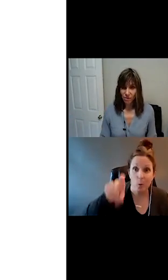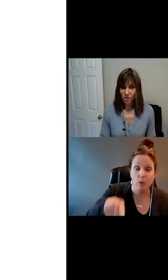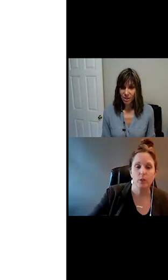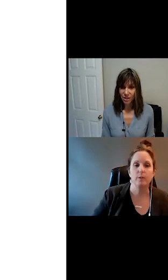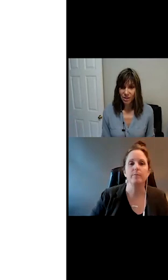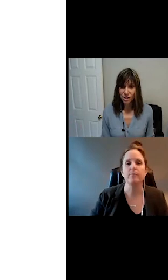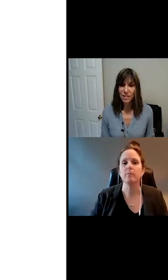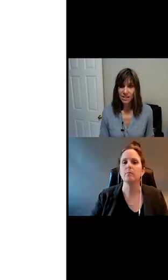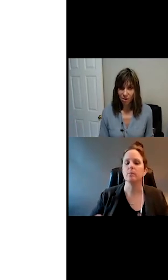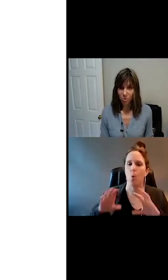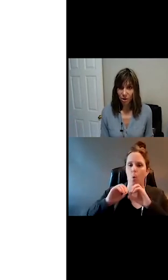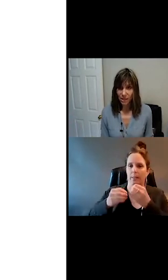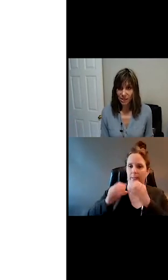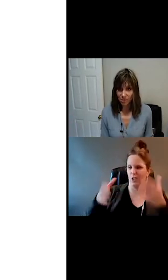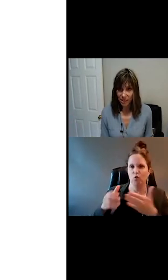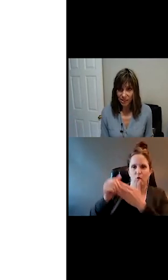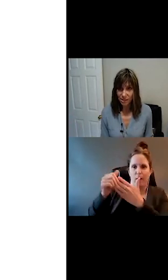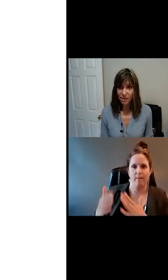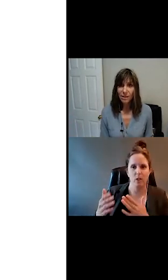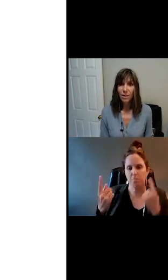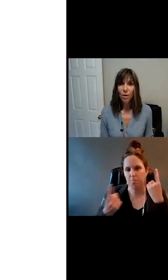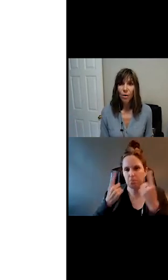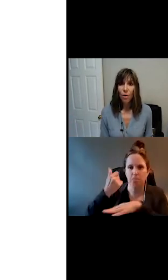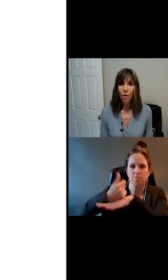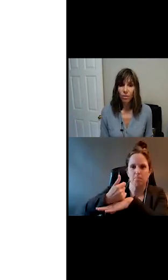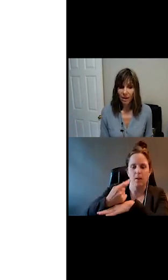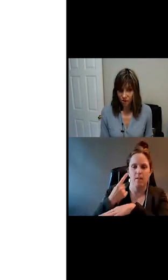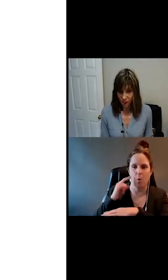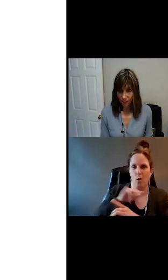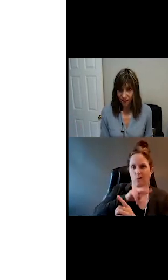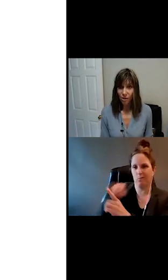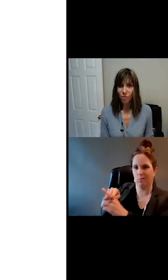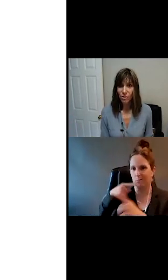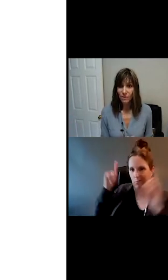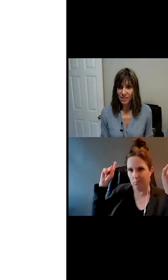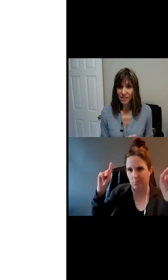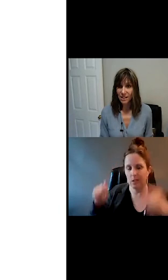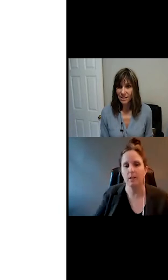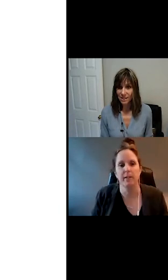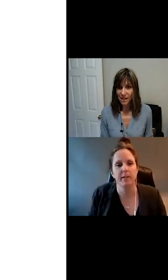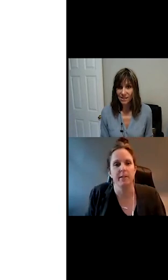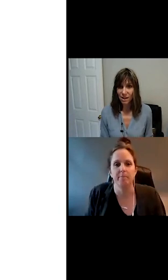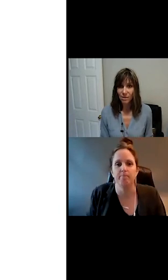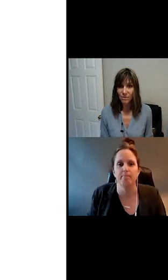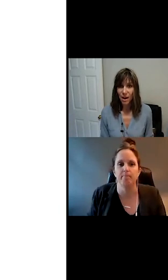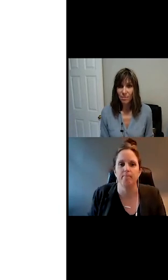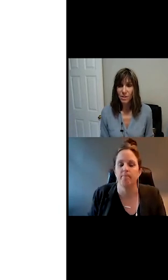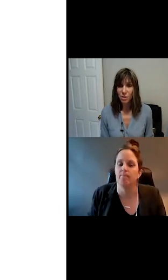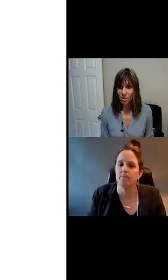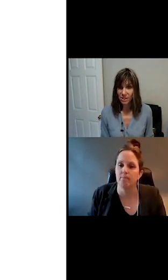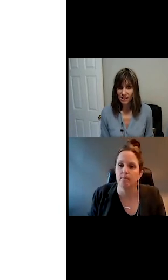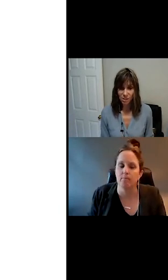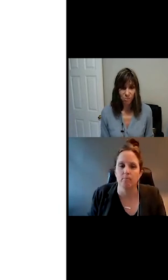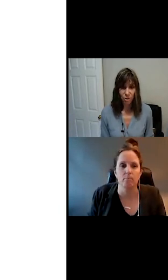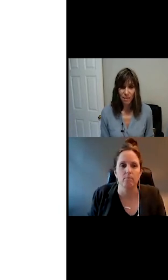organizational drivers to consider putting into place or leveraging in order to facilitate success of